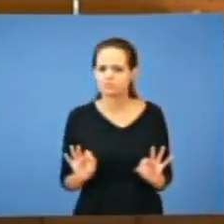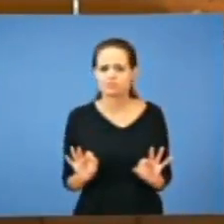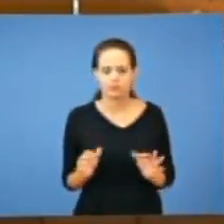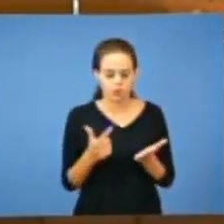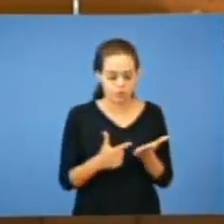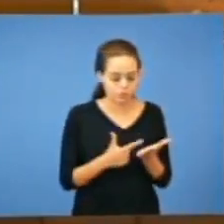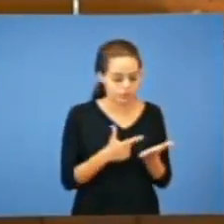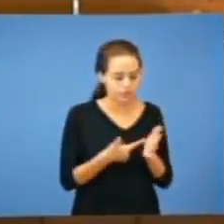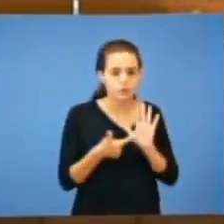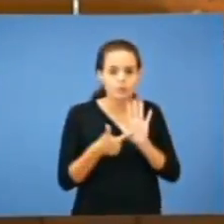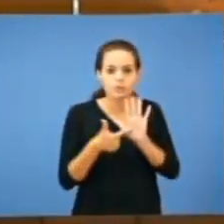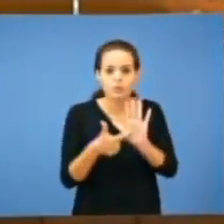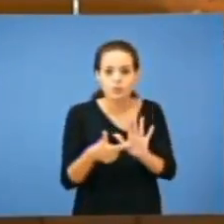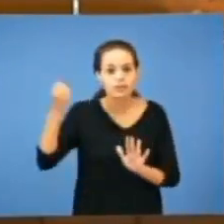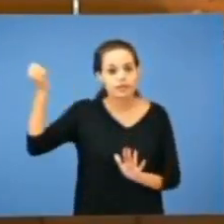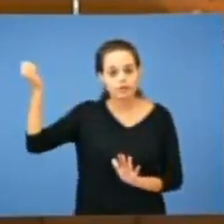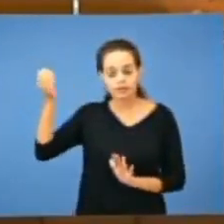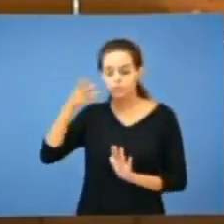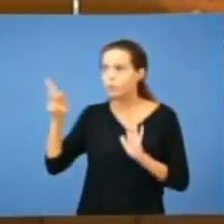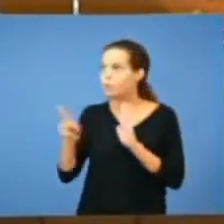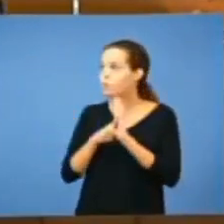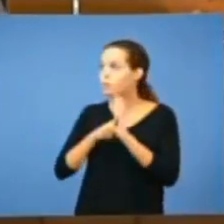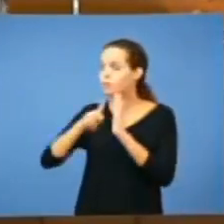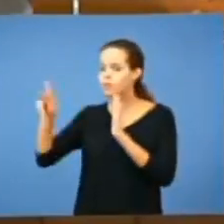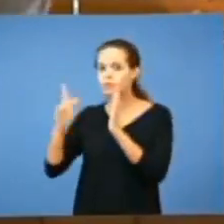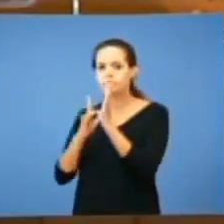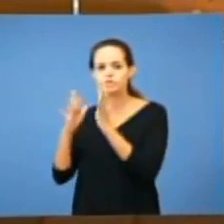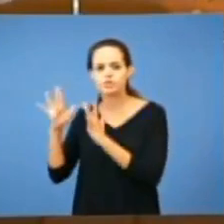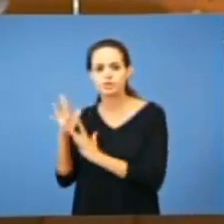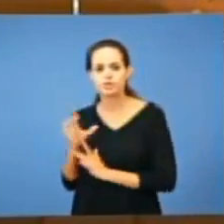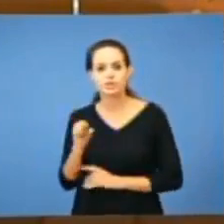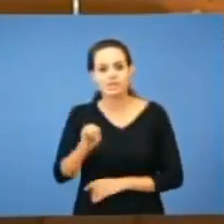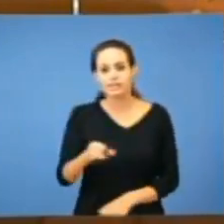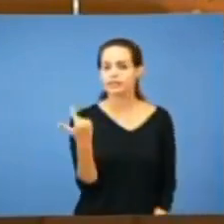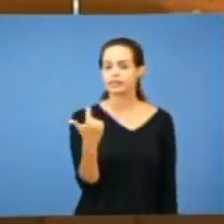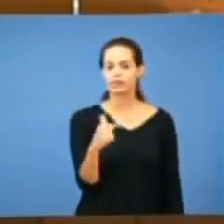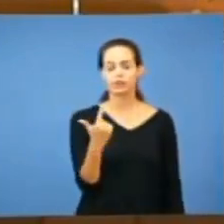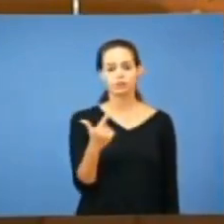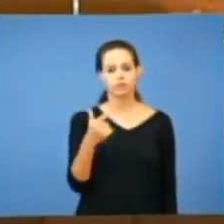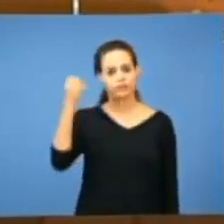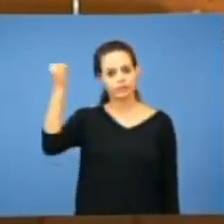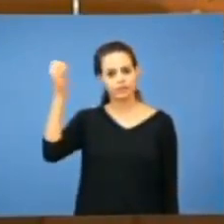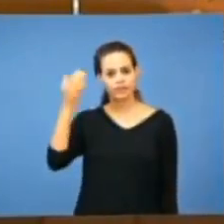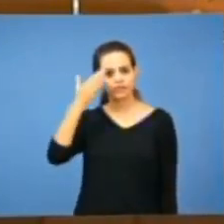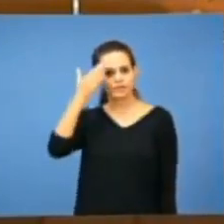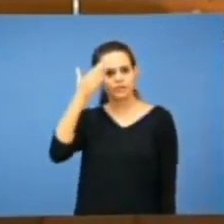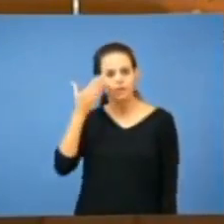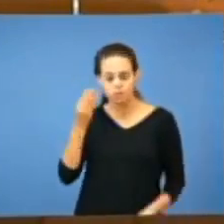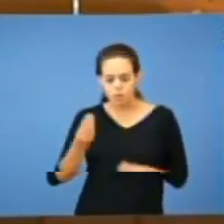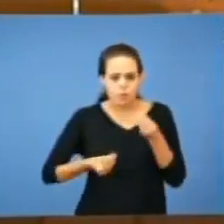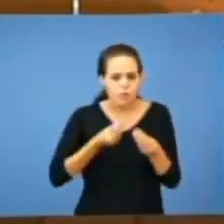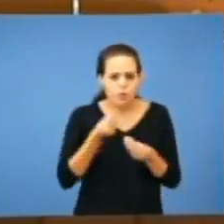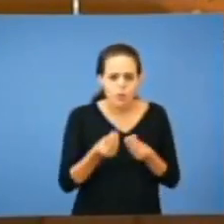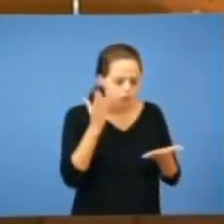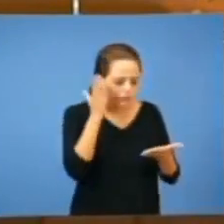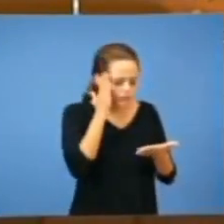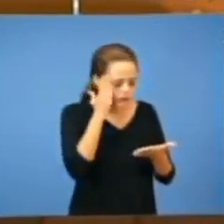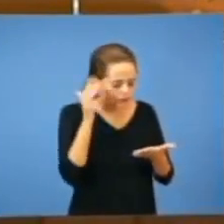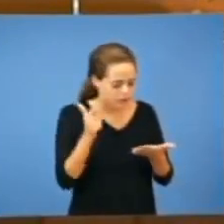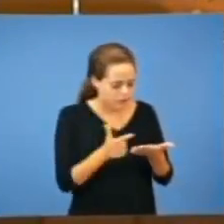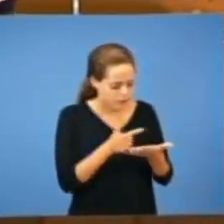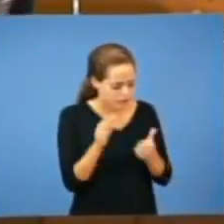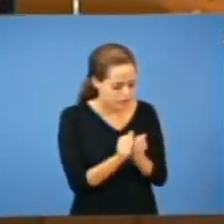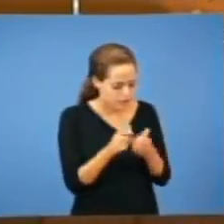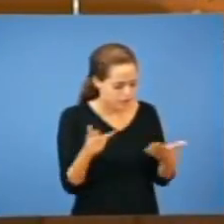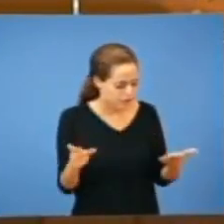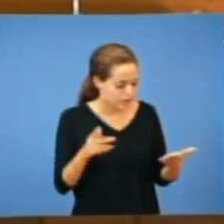God about Jesus. Revelation. Who doesn't have revelation does not enter into the book of Revelations about the